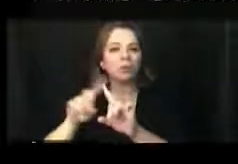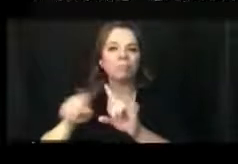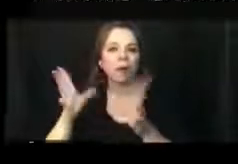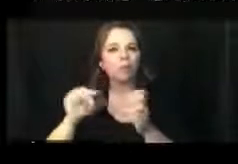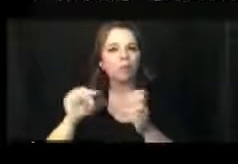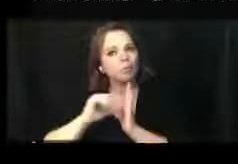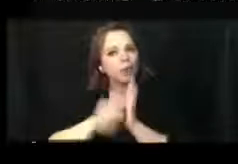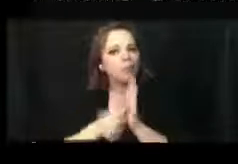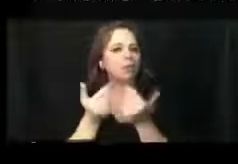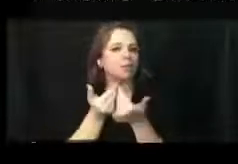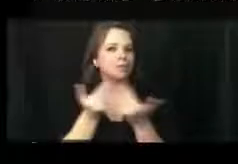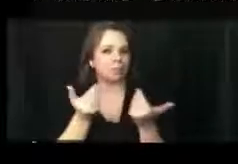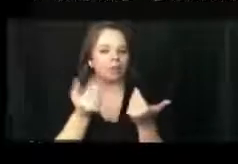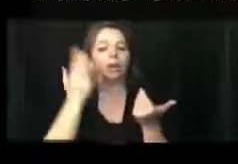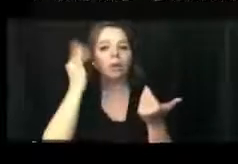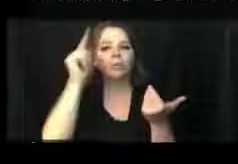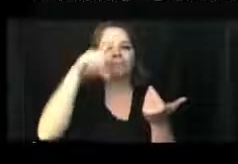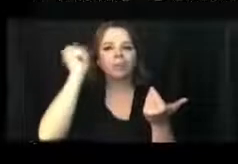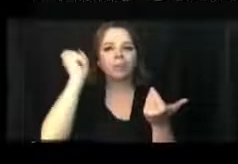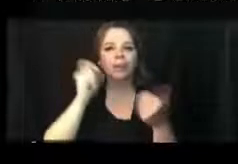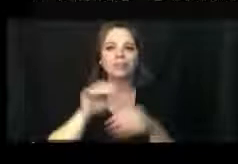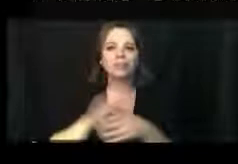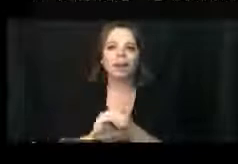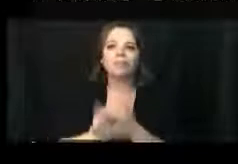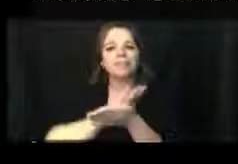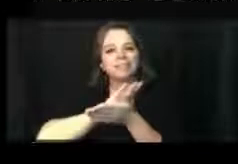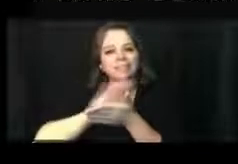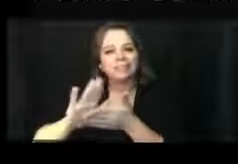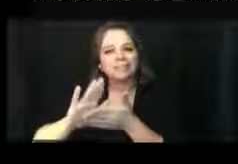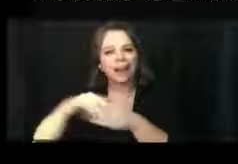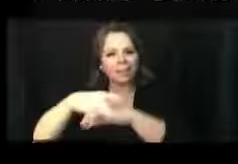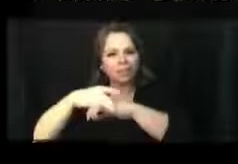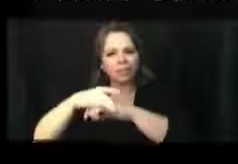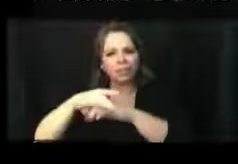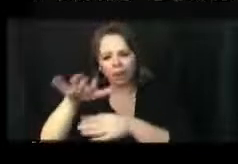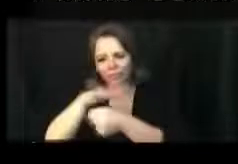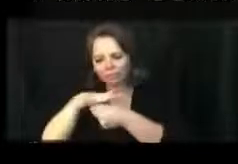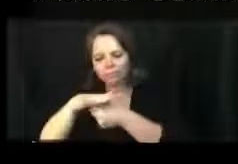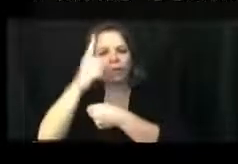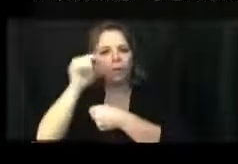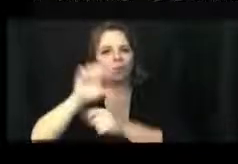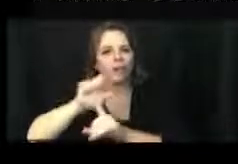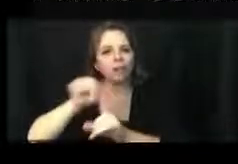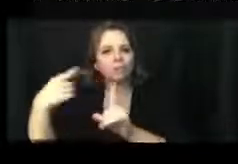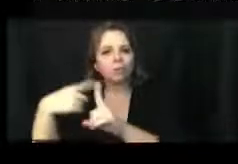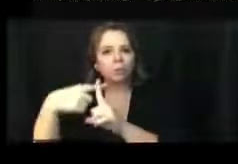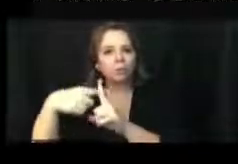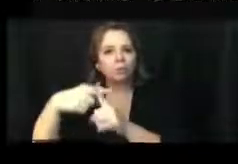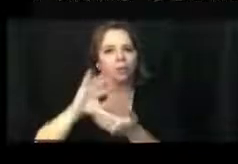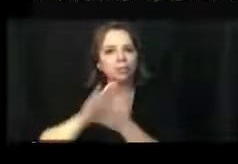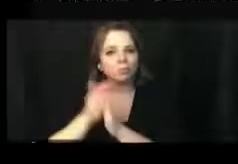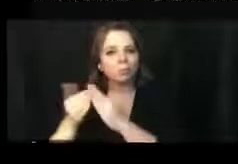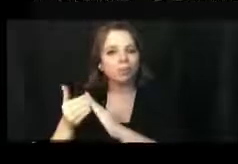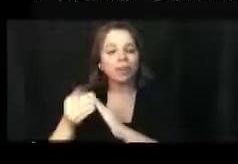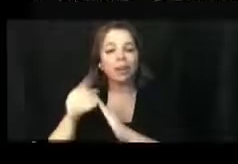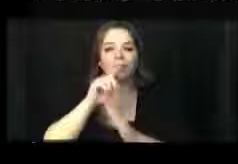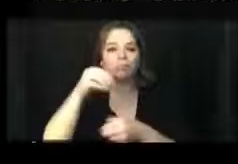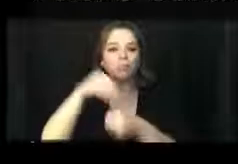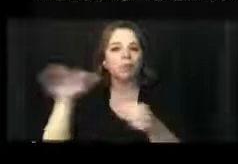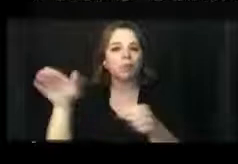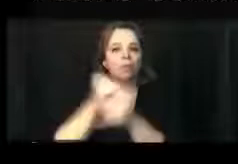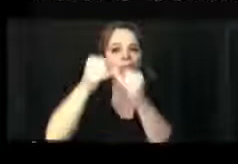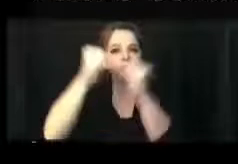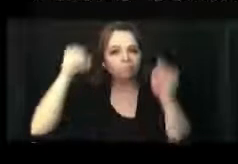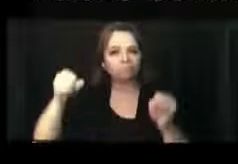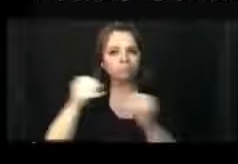separately because of the nice geographic breakdown of the LGBTQ plus community. that is pretty much within the full boundaries of the city,